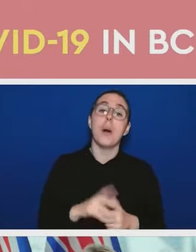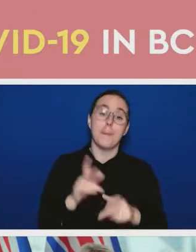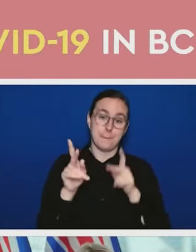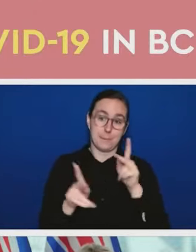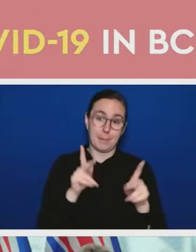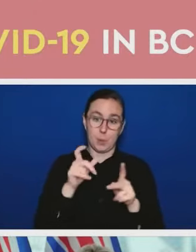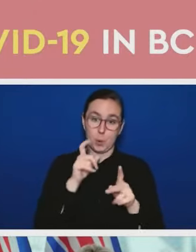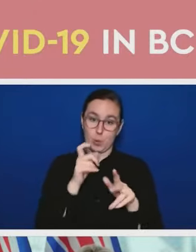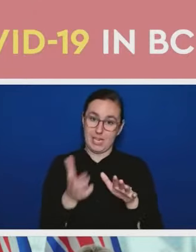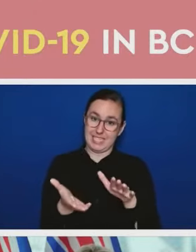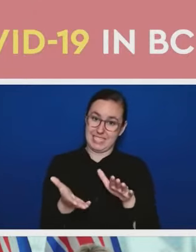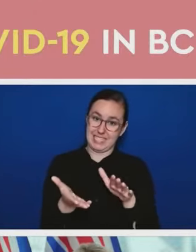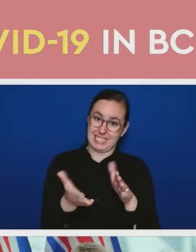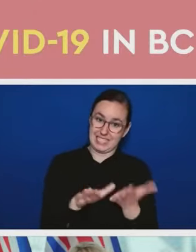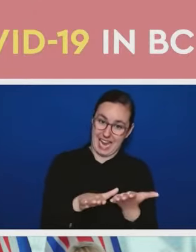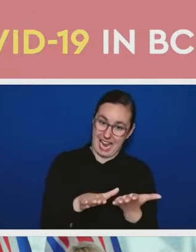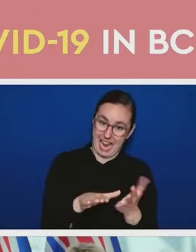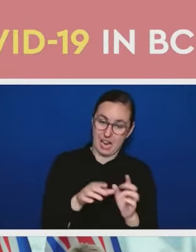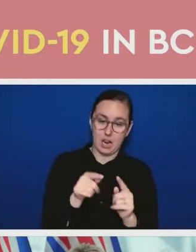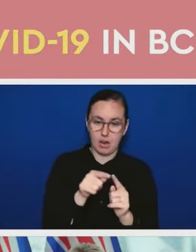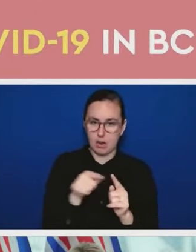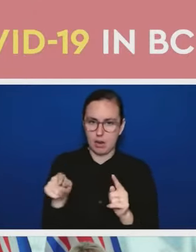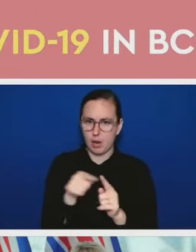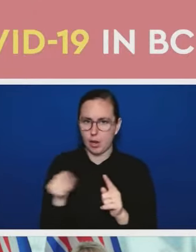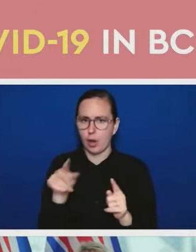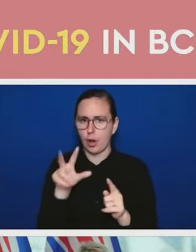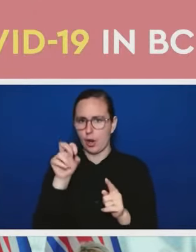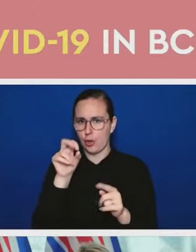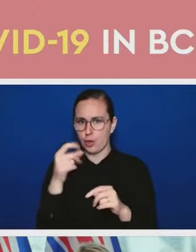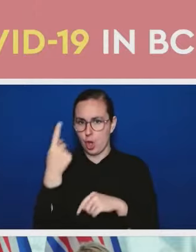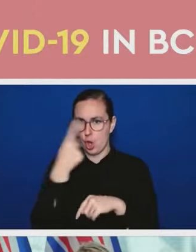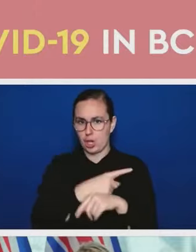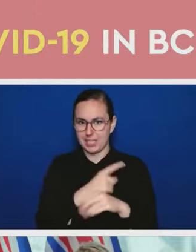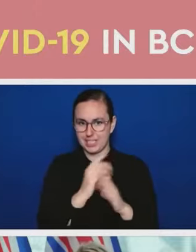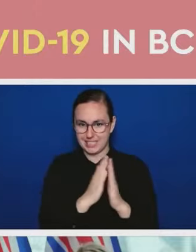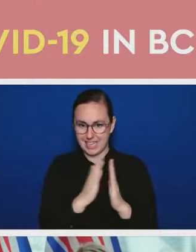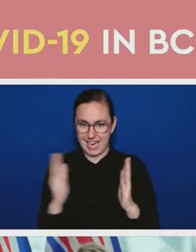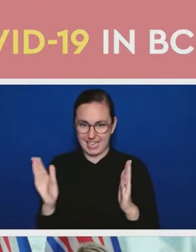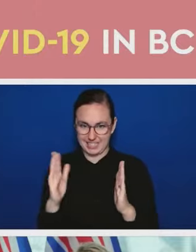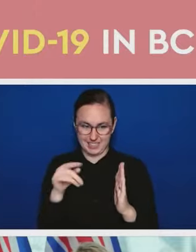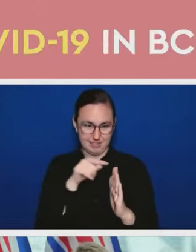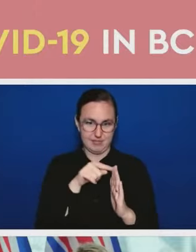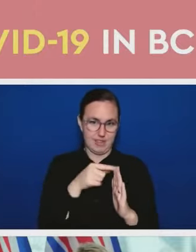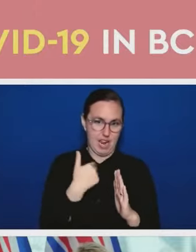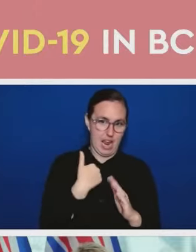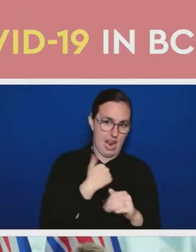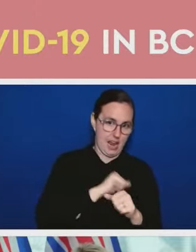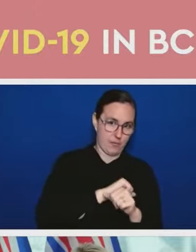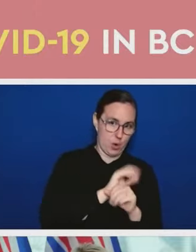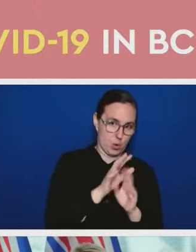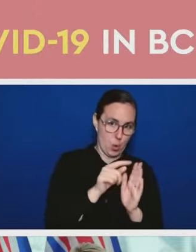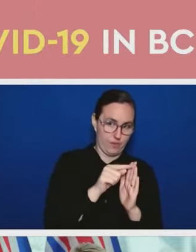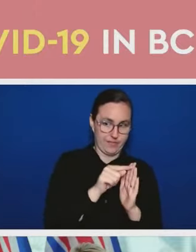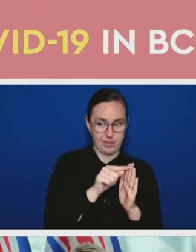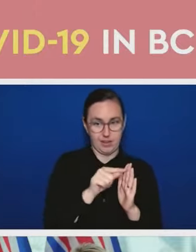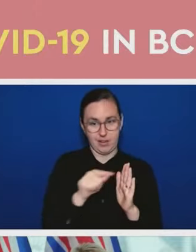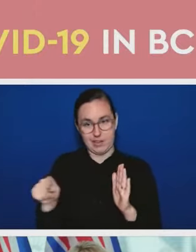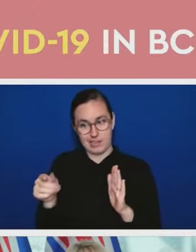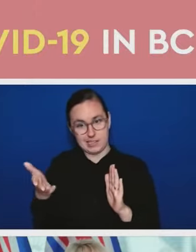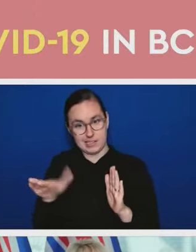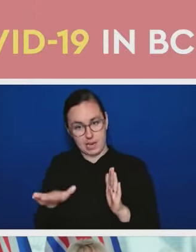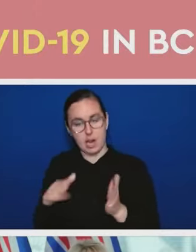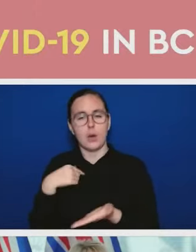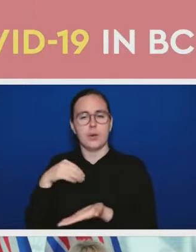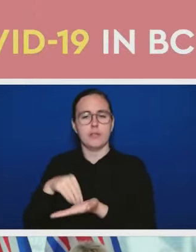30 days gets into our database, and then we update it as we get data from vital statistics on exactly what was the cause of